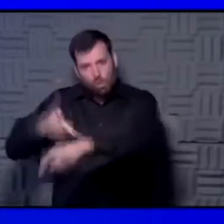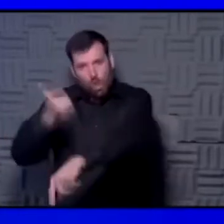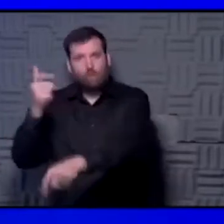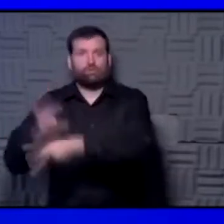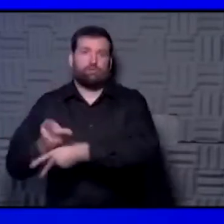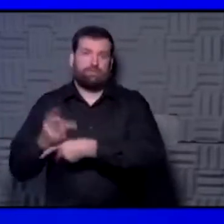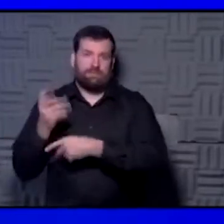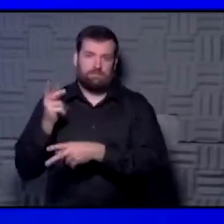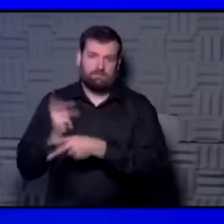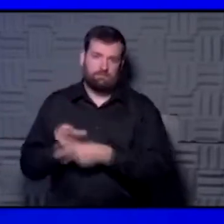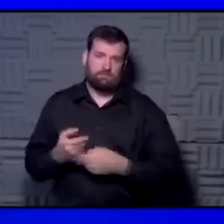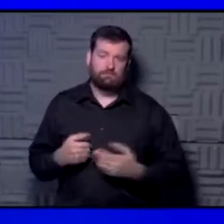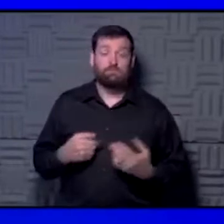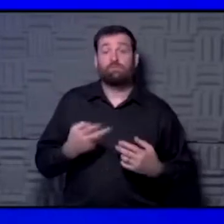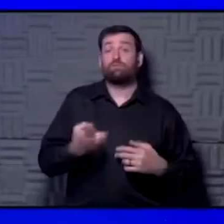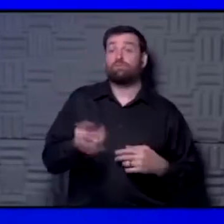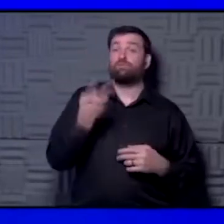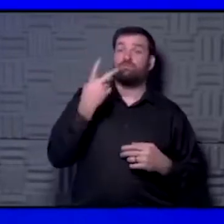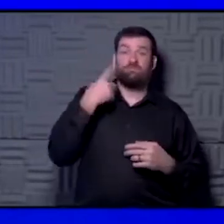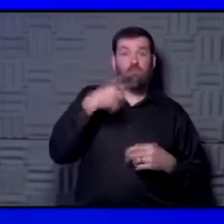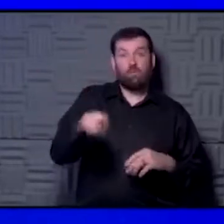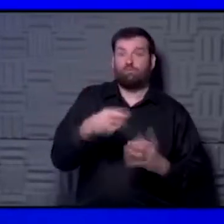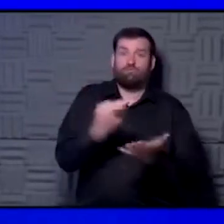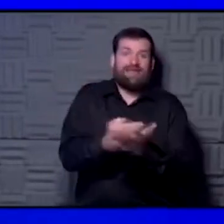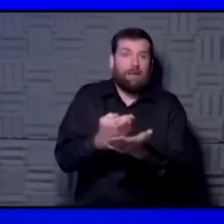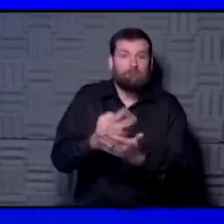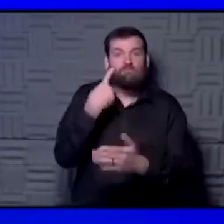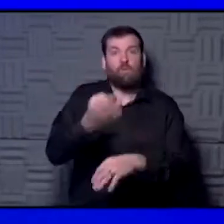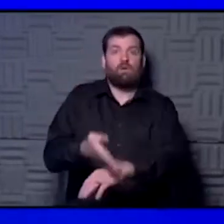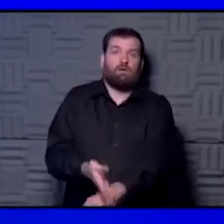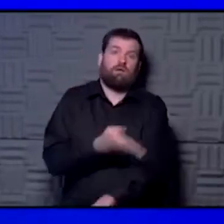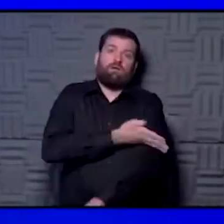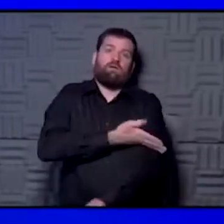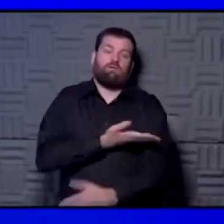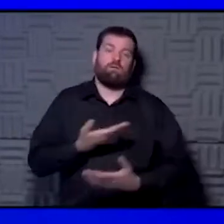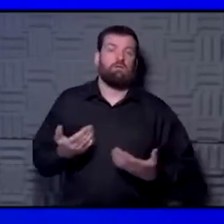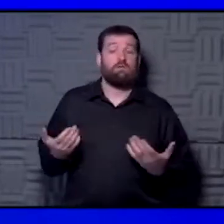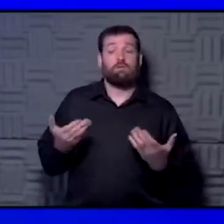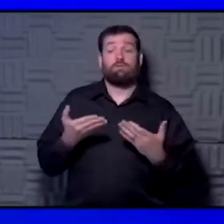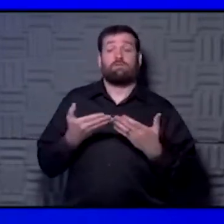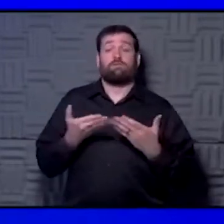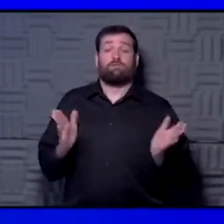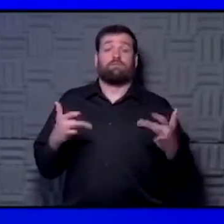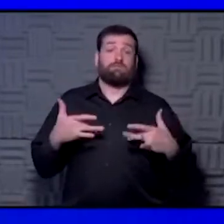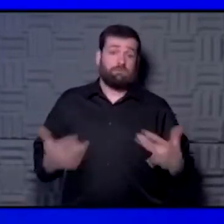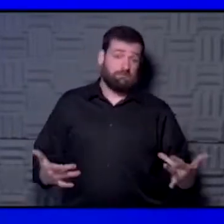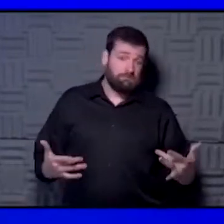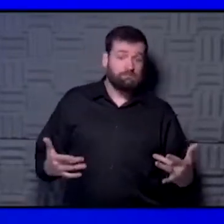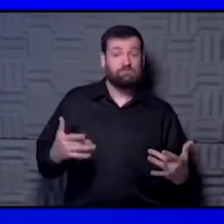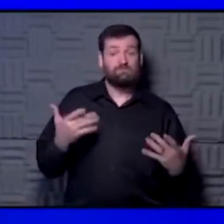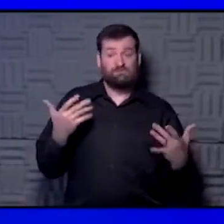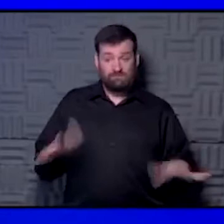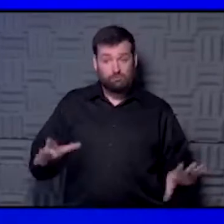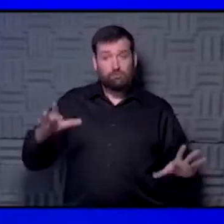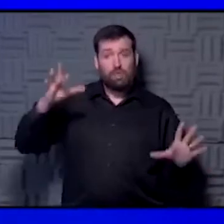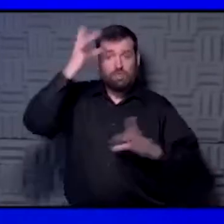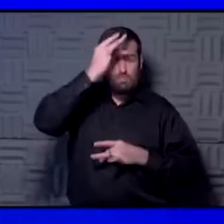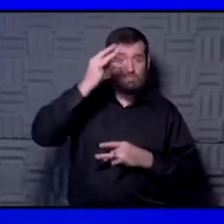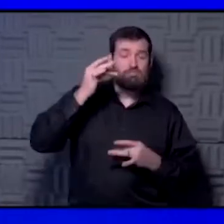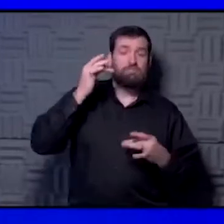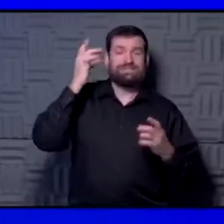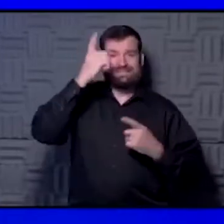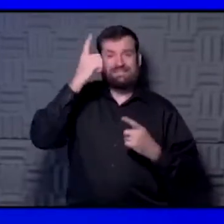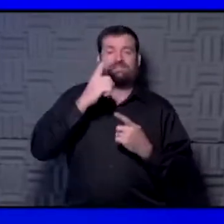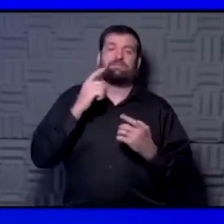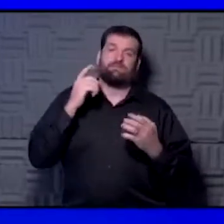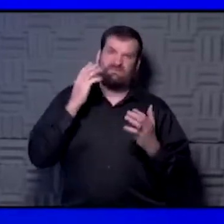facility to rehab themselves, to get better. And we know in general that once you have this disease, some people can have